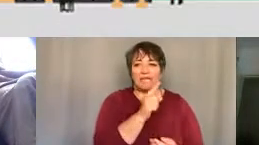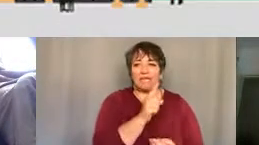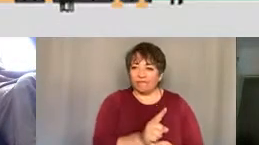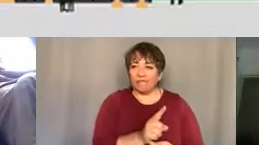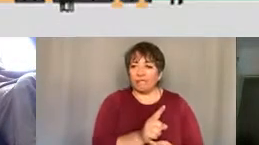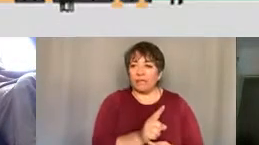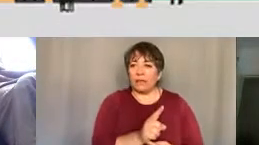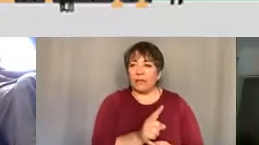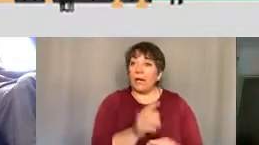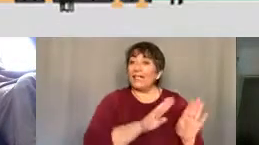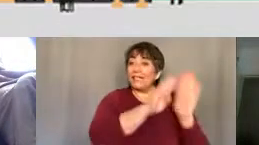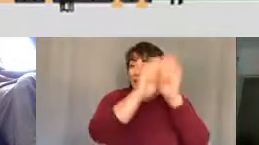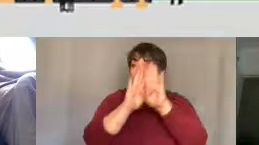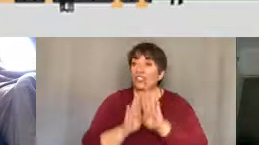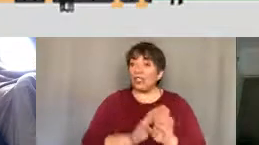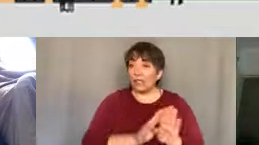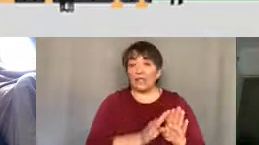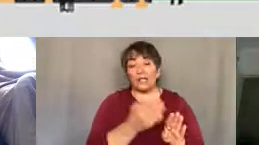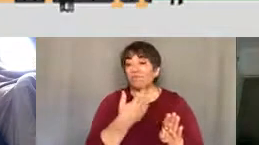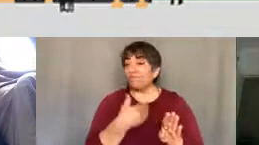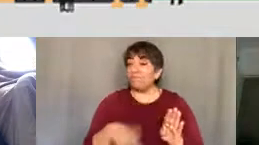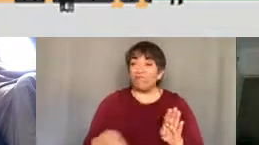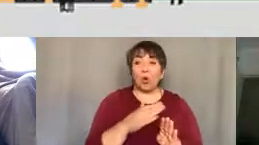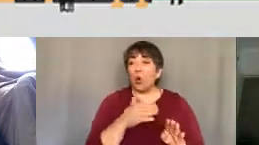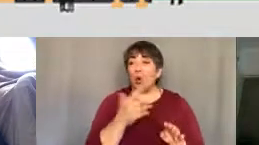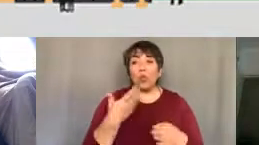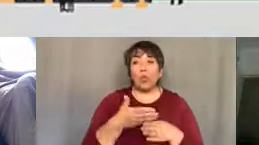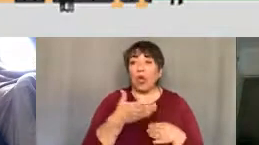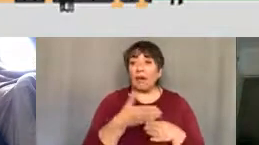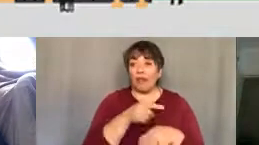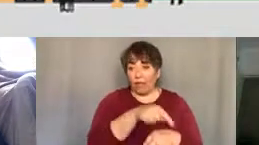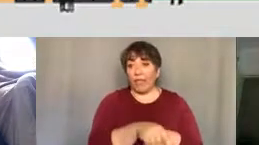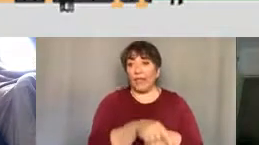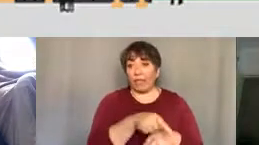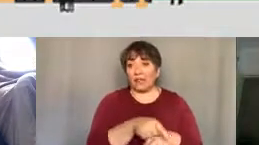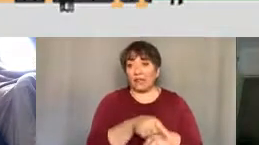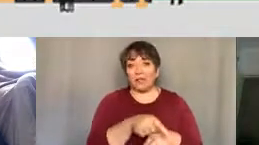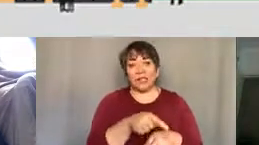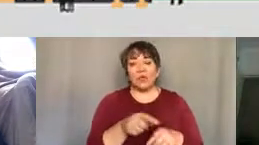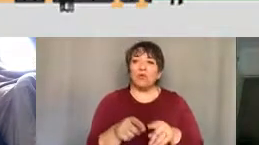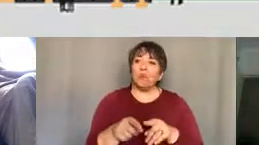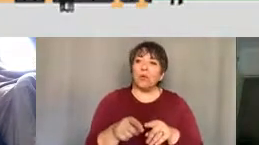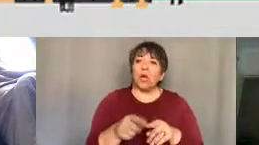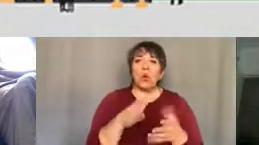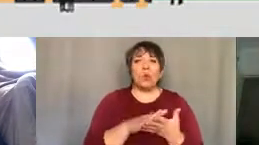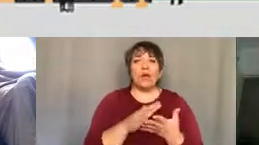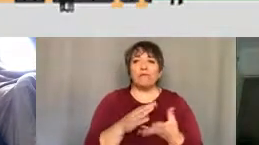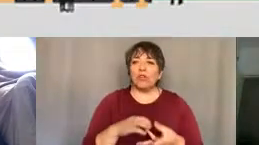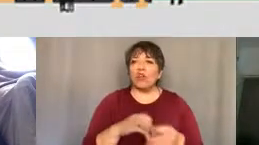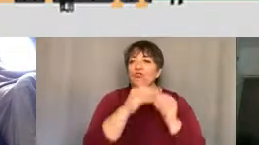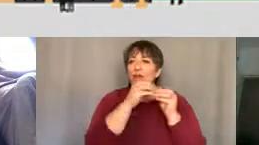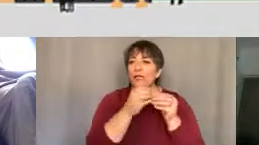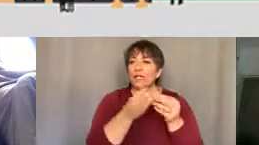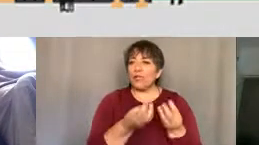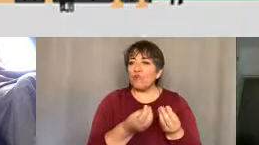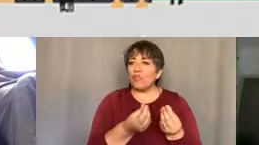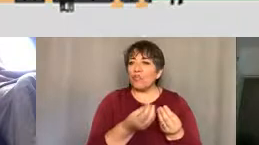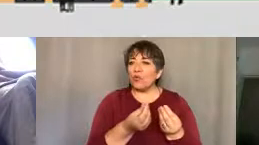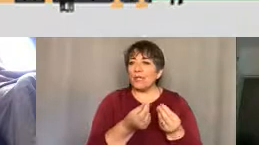national task force working on this year to produce some resources that we're expecting to be launched fairly imminently to